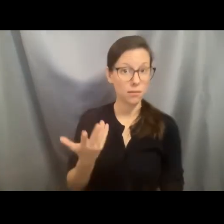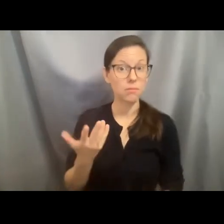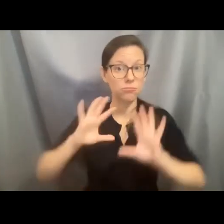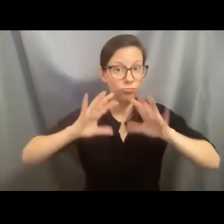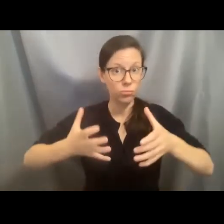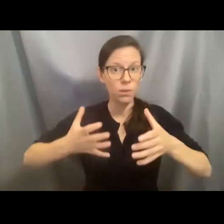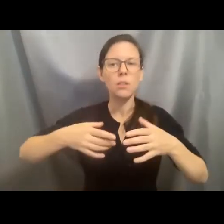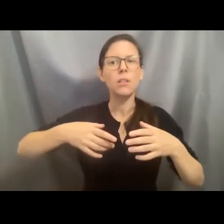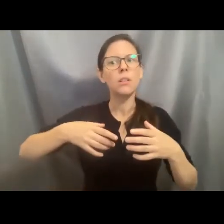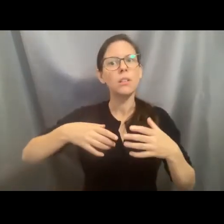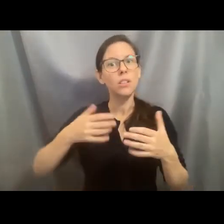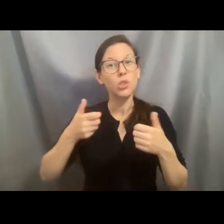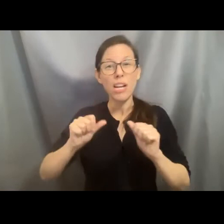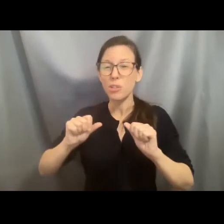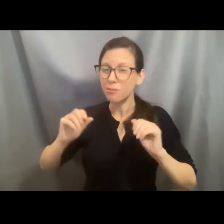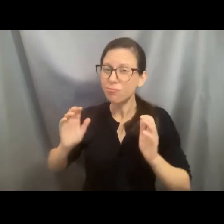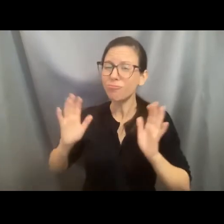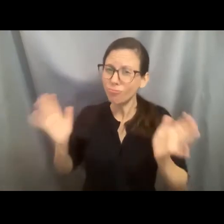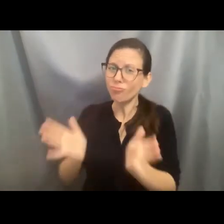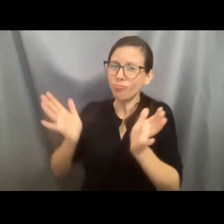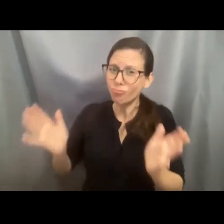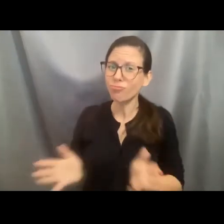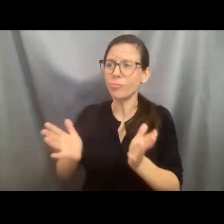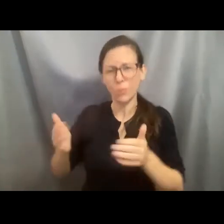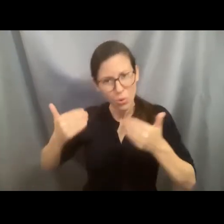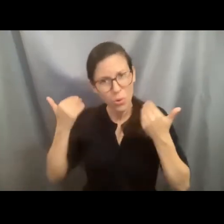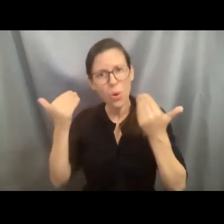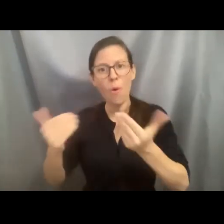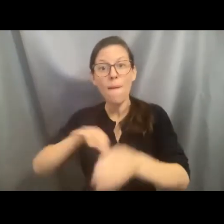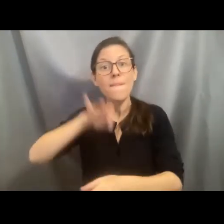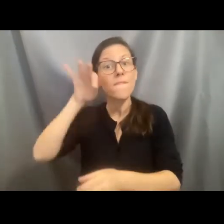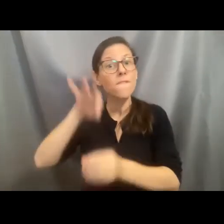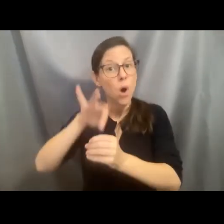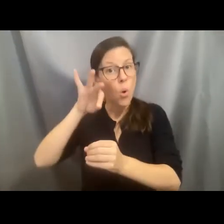getting out there and voting at the same level that they did in